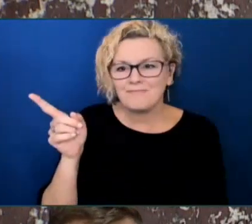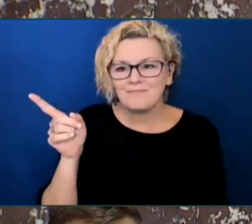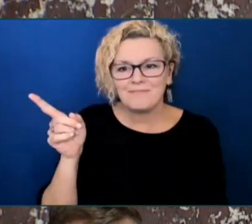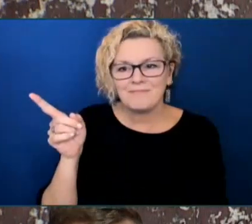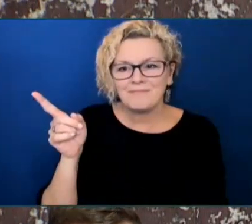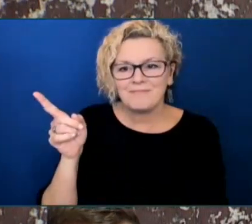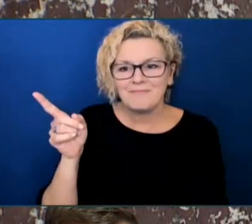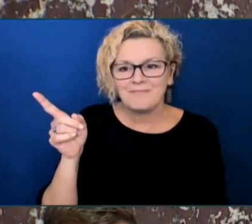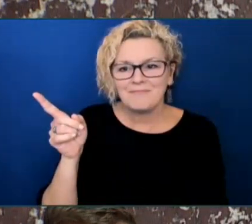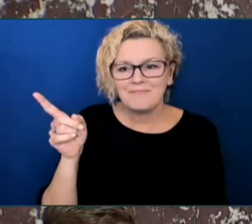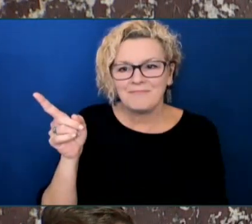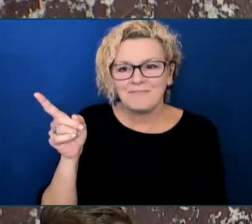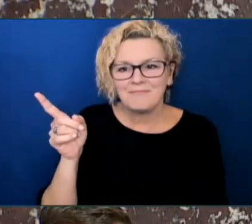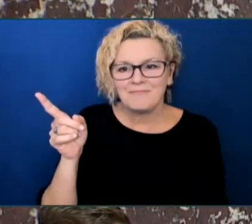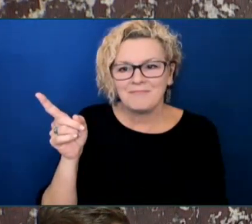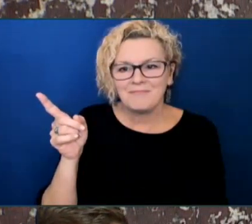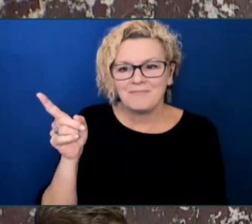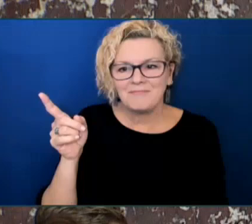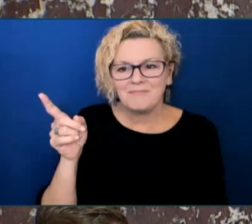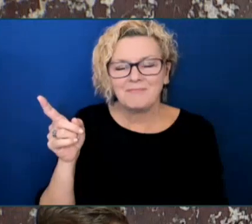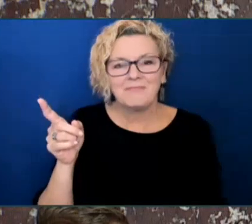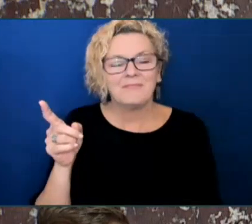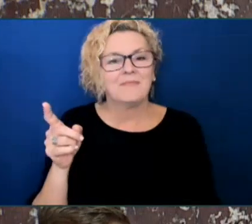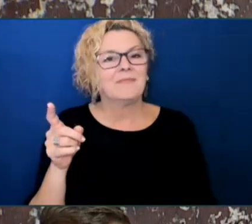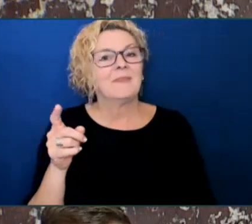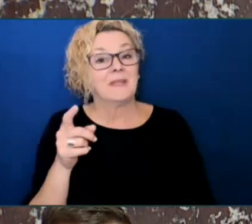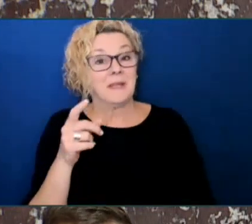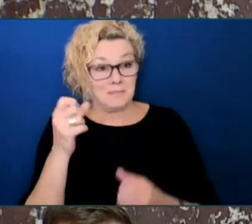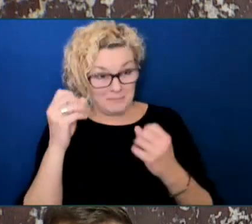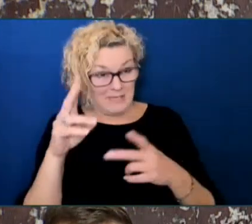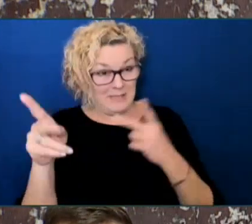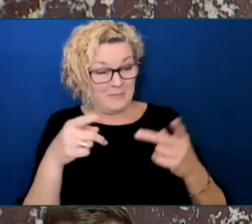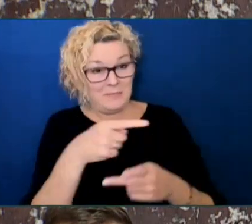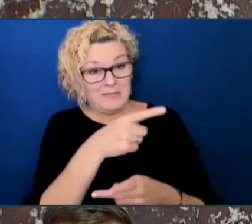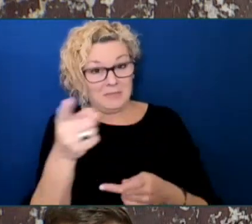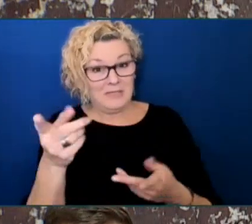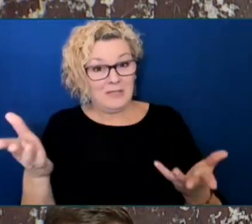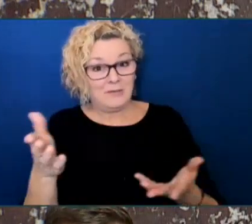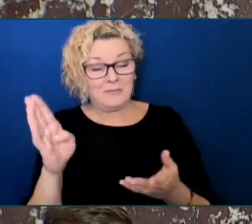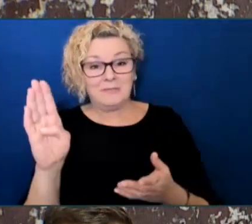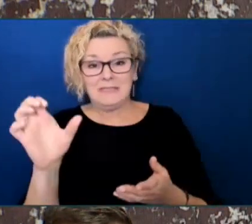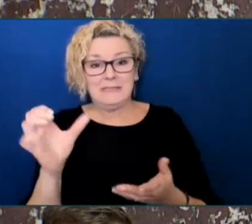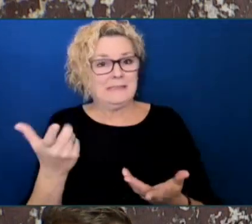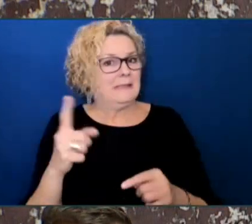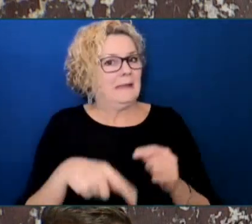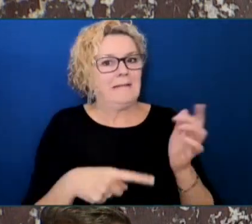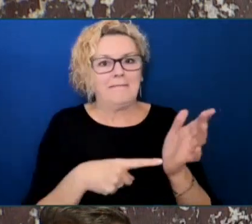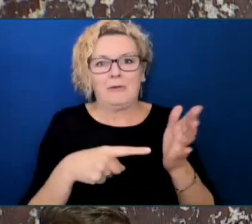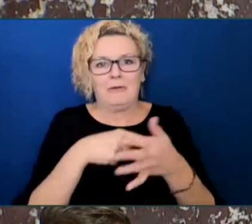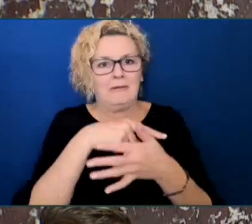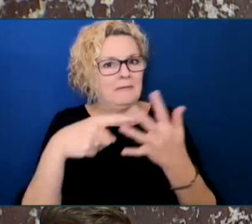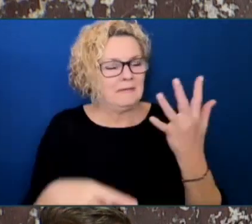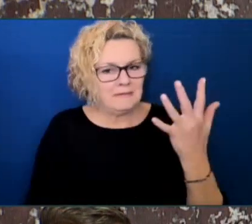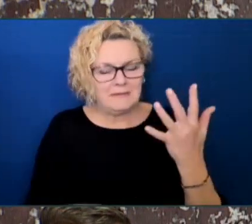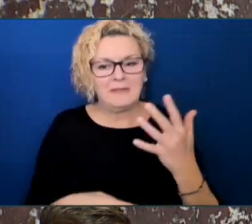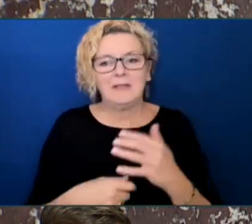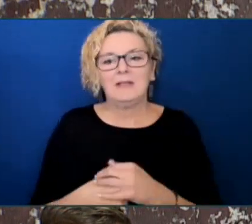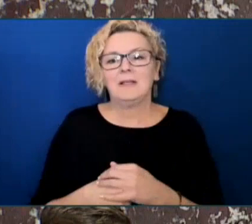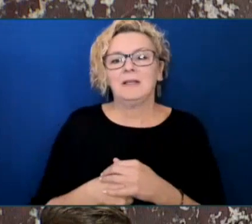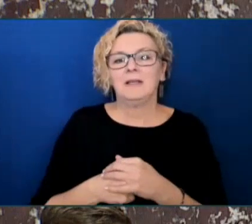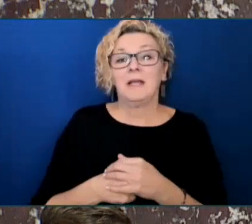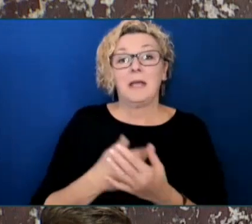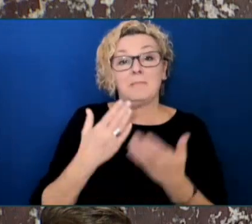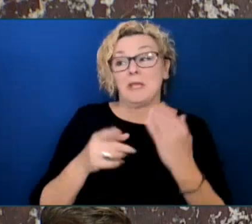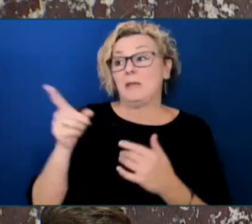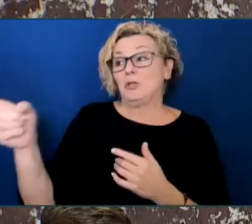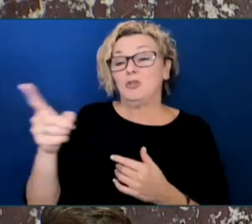unaffordable people are finding life in British Columbia right now. And the minister might want to brush off what the environmental groups are saying. But here's another quote. The